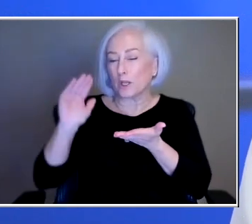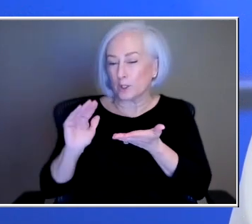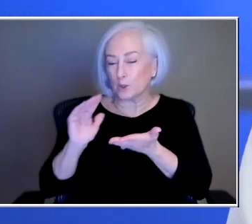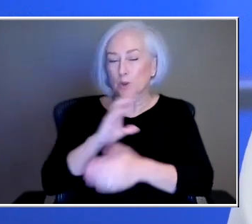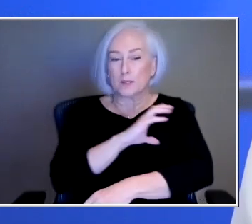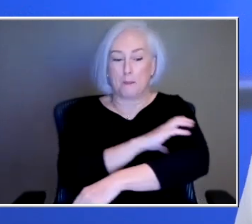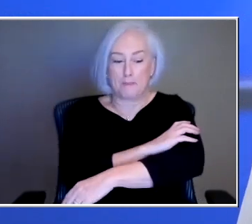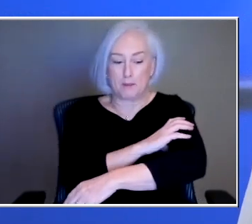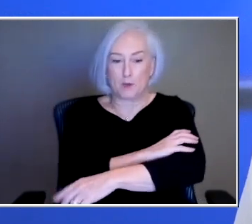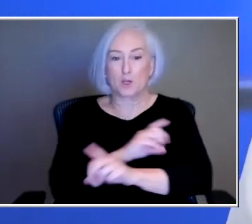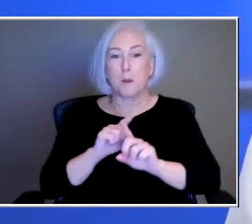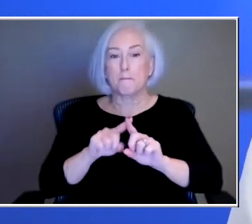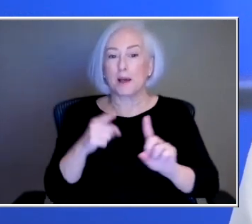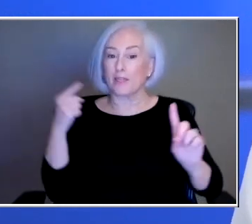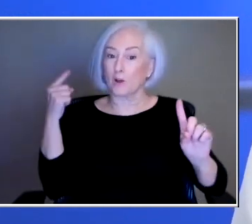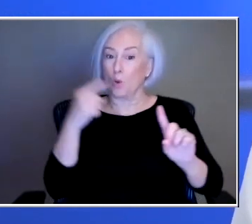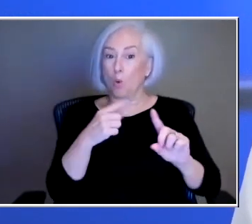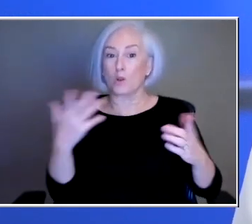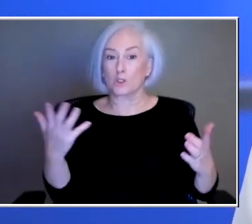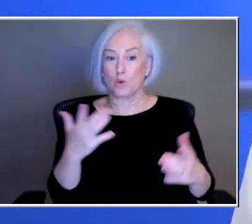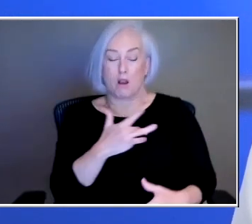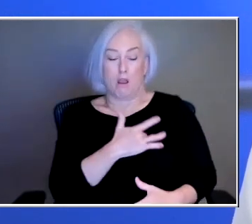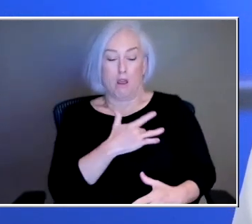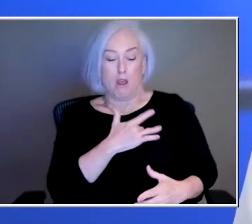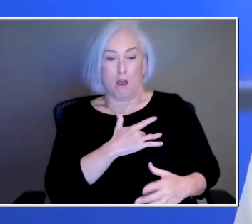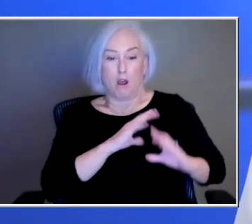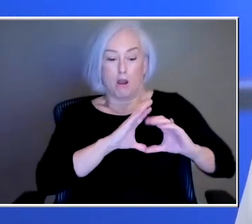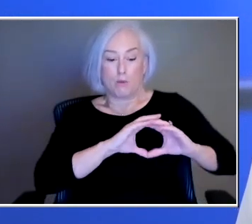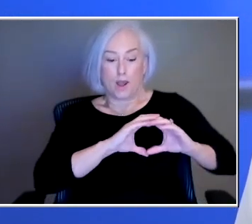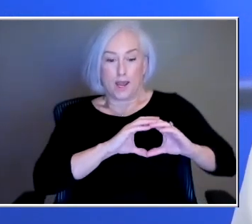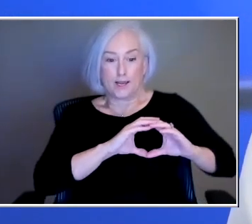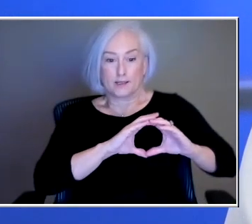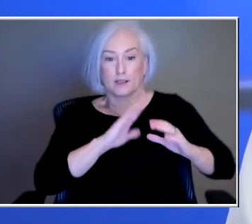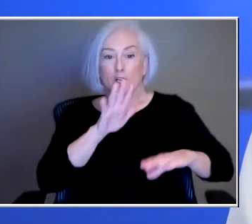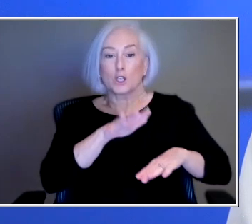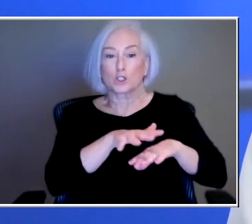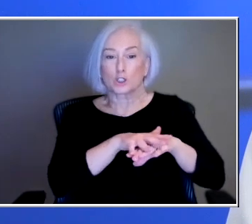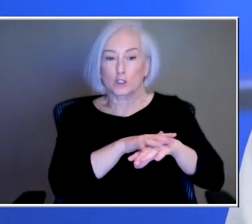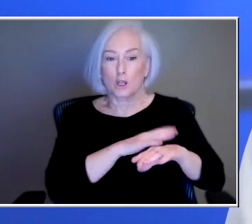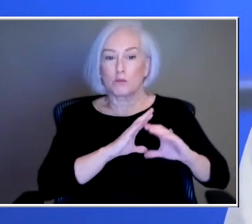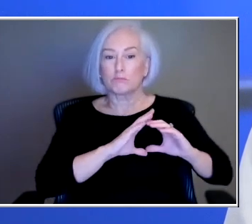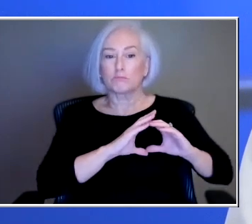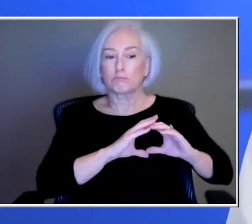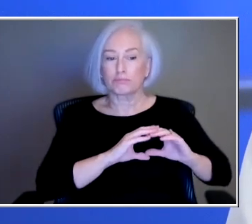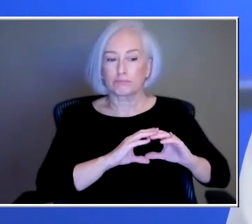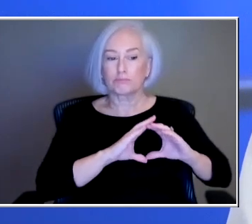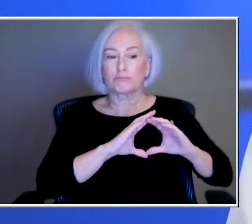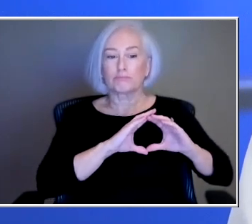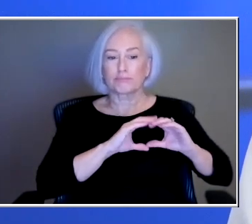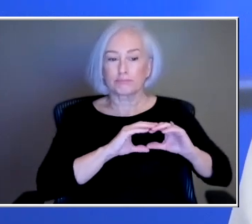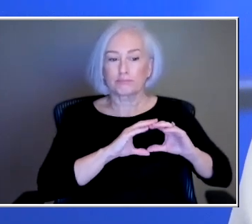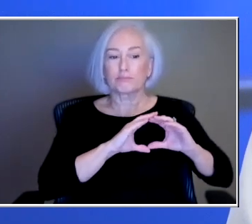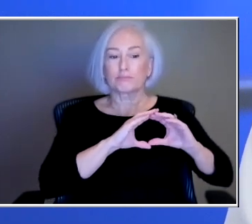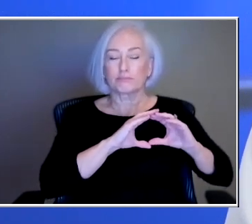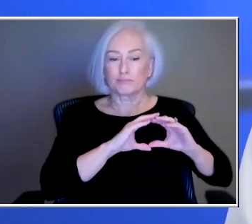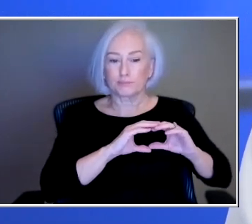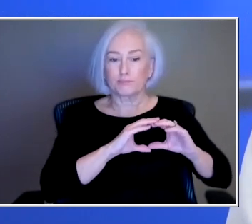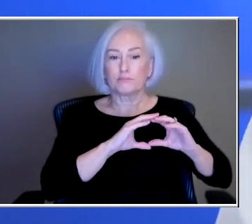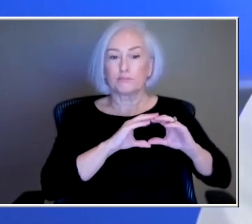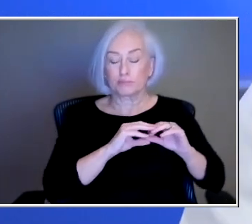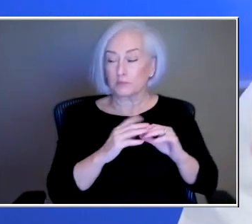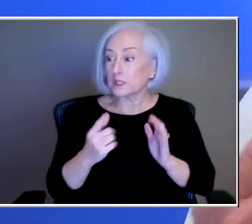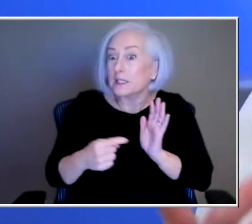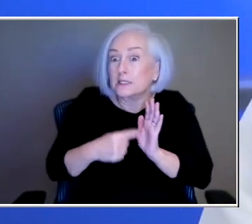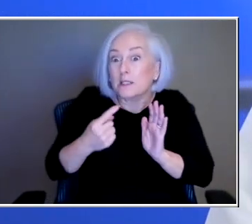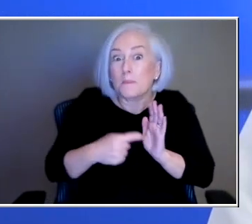So, her main symptom is really fast heart rate, so that's intended to slow that down. Occasionally patients will have such severe symptoms when